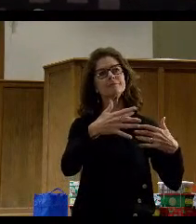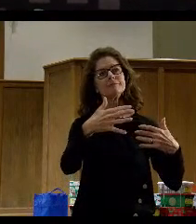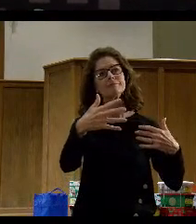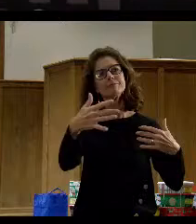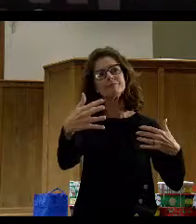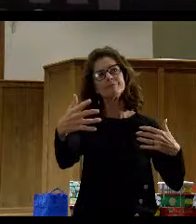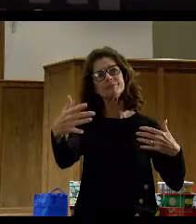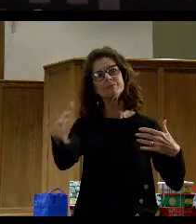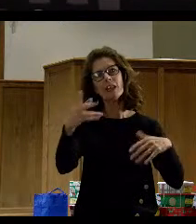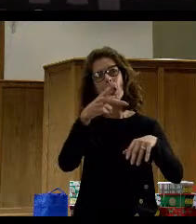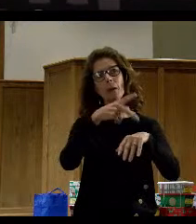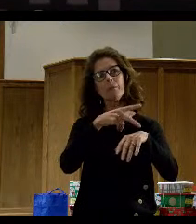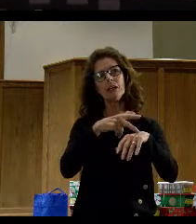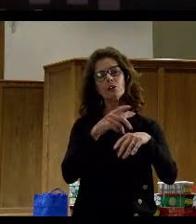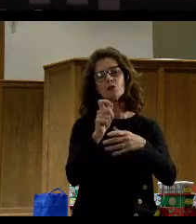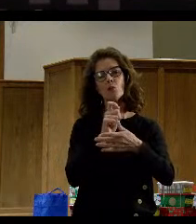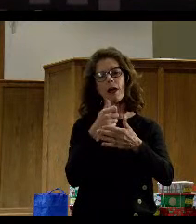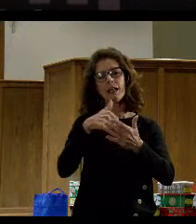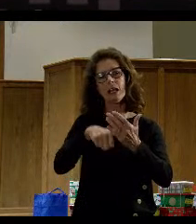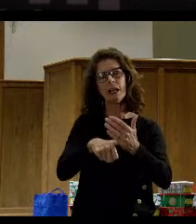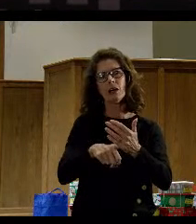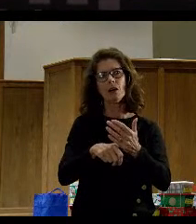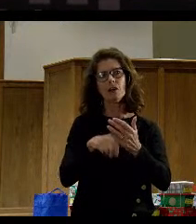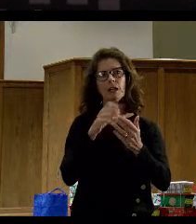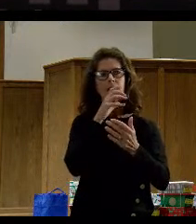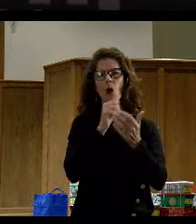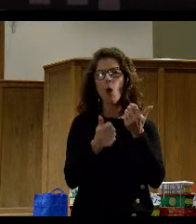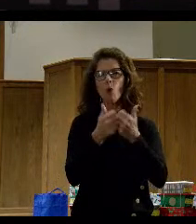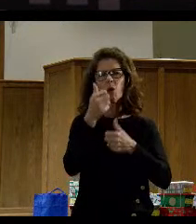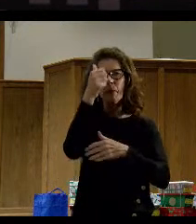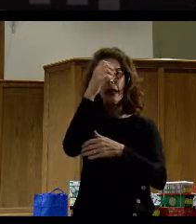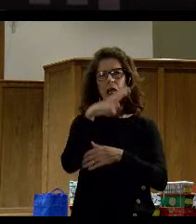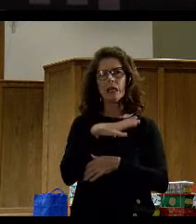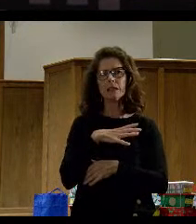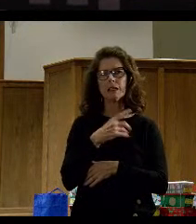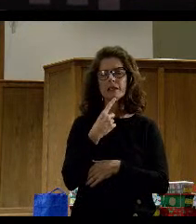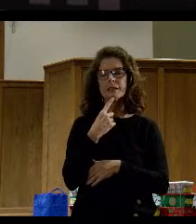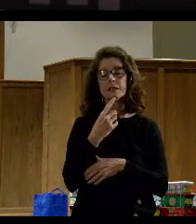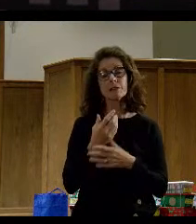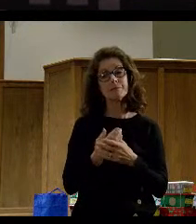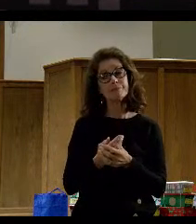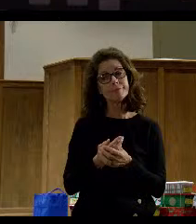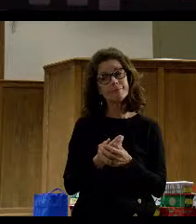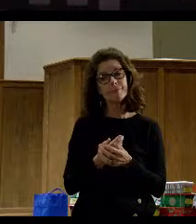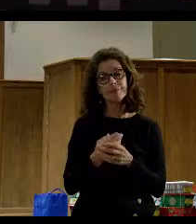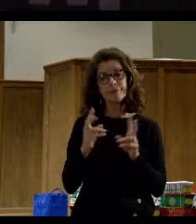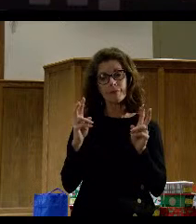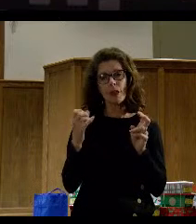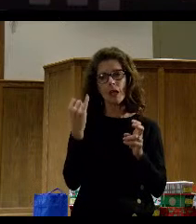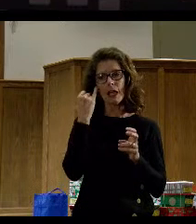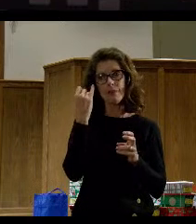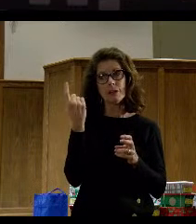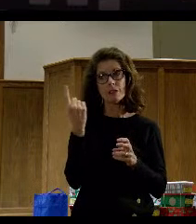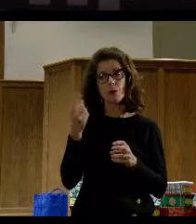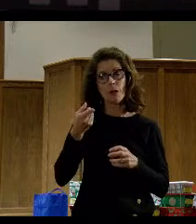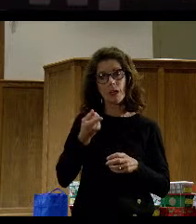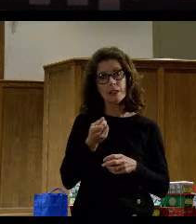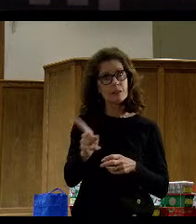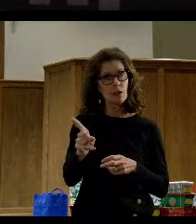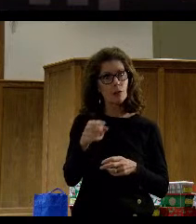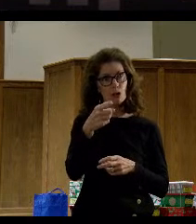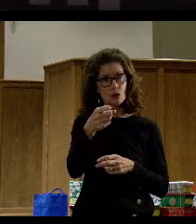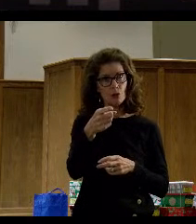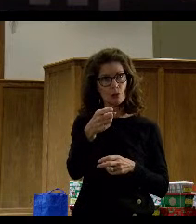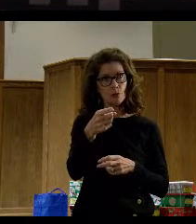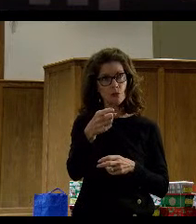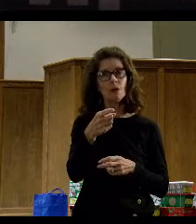he's writing this letter, and he says this: "If you are insulted because of the name of Christ, you are blessed, for the